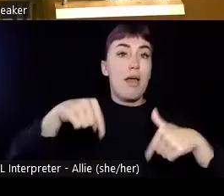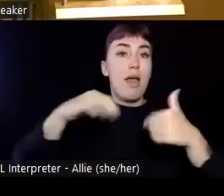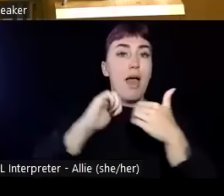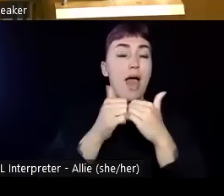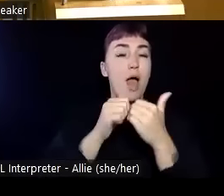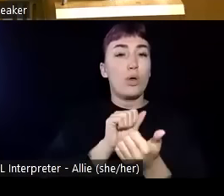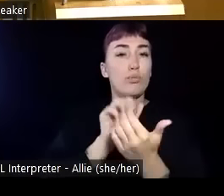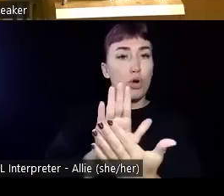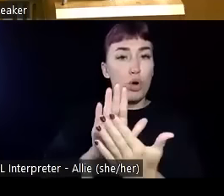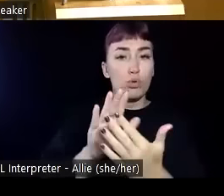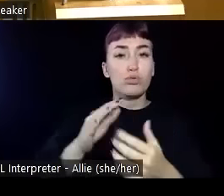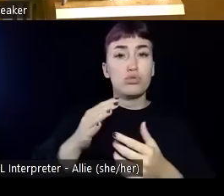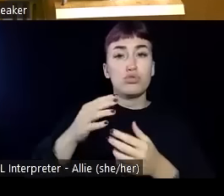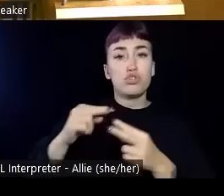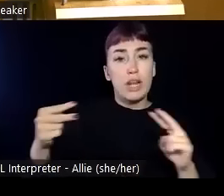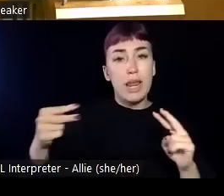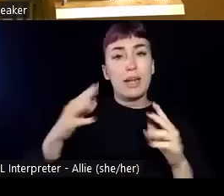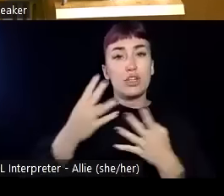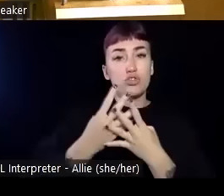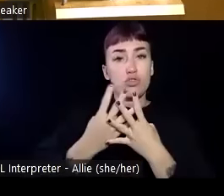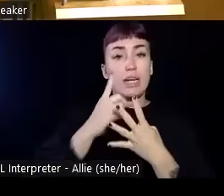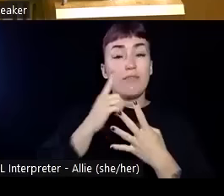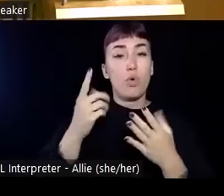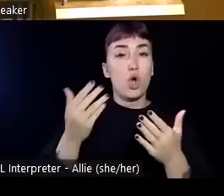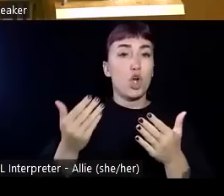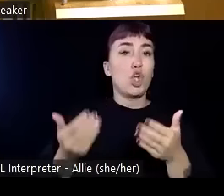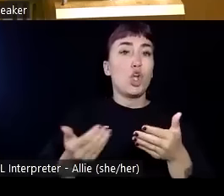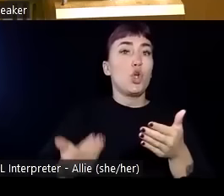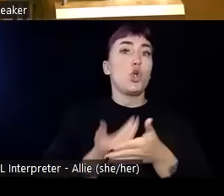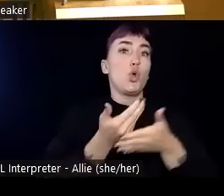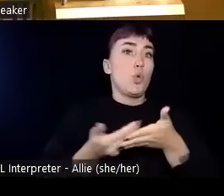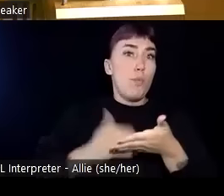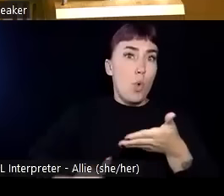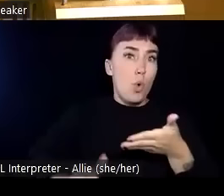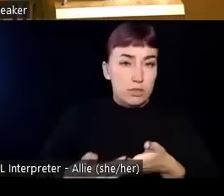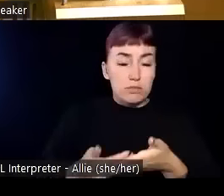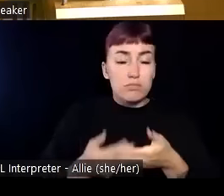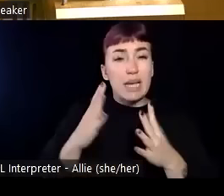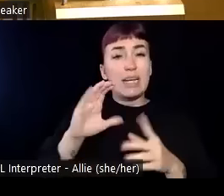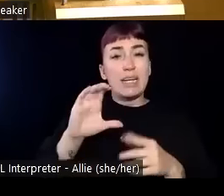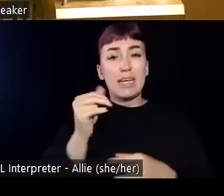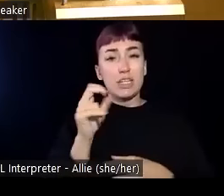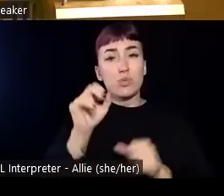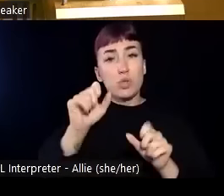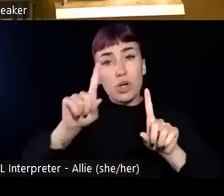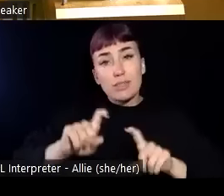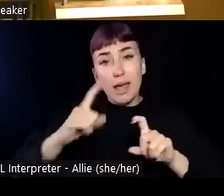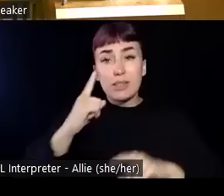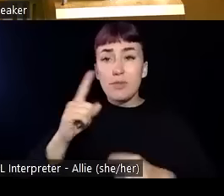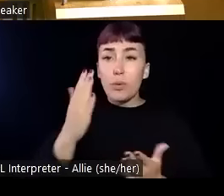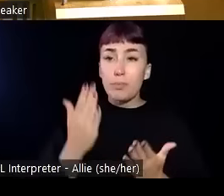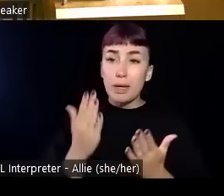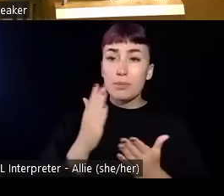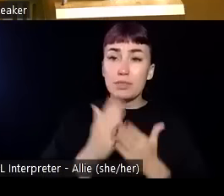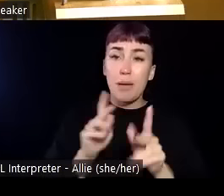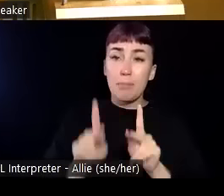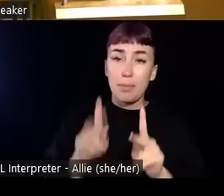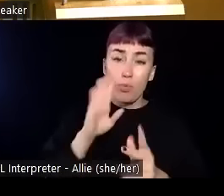approach genetic screening in newborns. So there's lots of conditions that we could test for. Maybe some people would even argue that